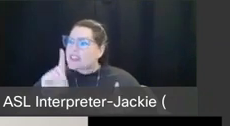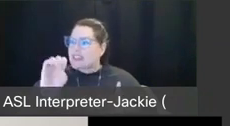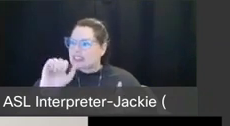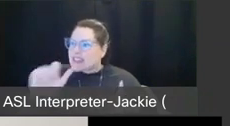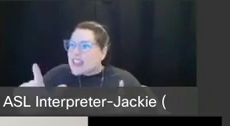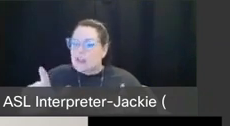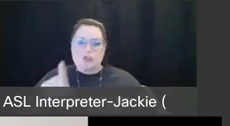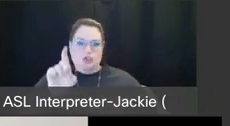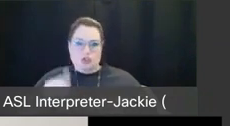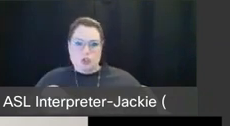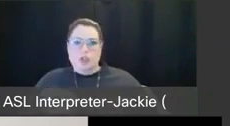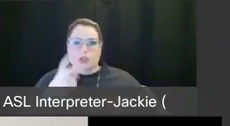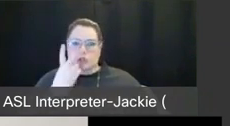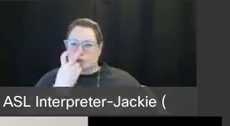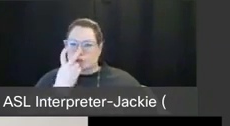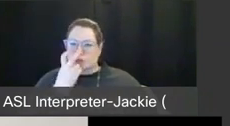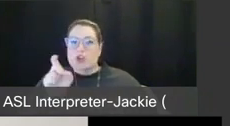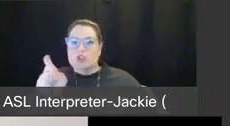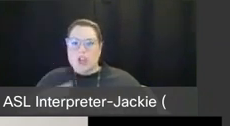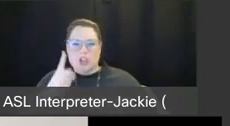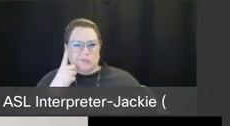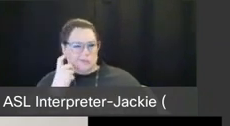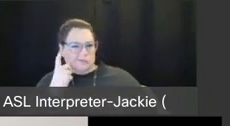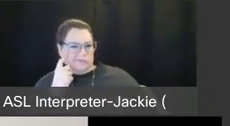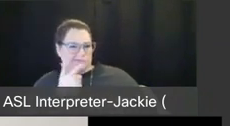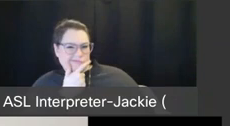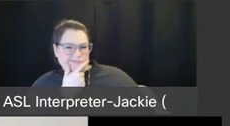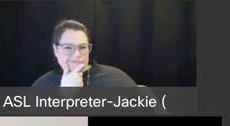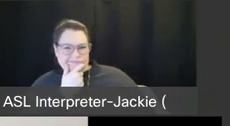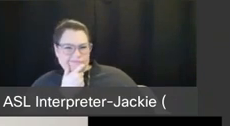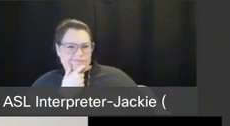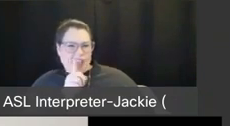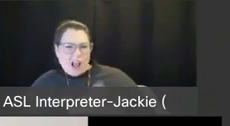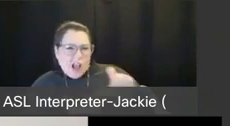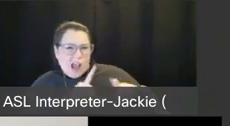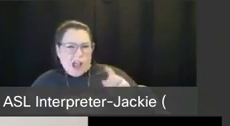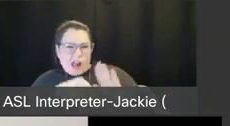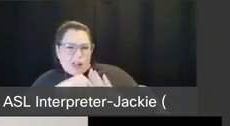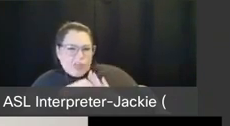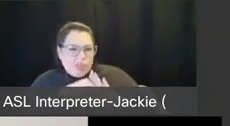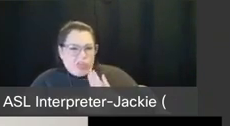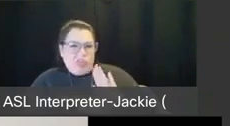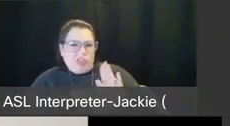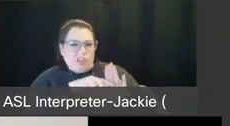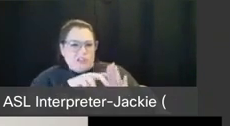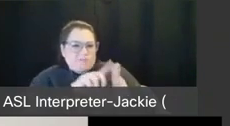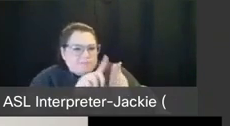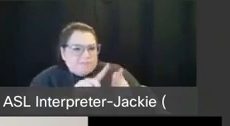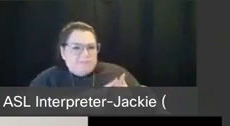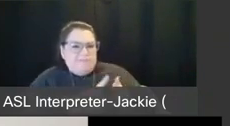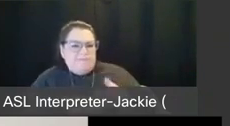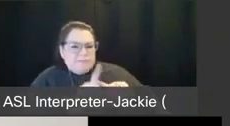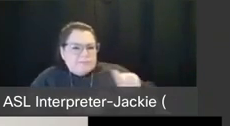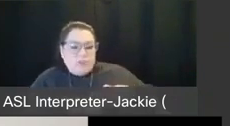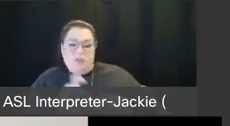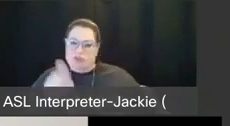solicitor, that's what the license should look like, which is what's on the screen right now. That's what we issue. So in addition to